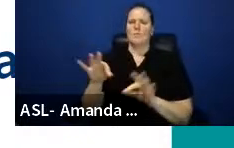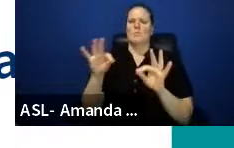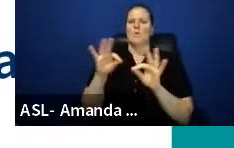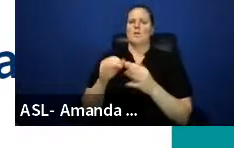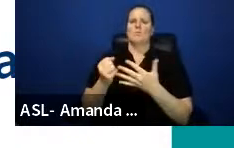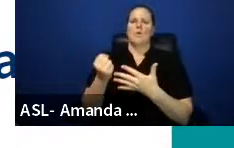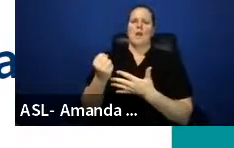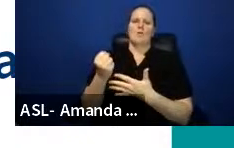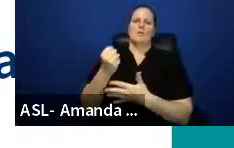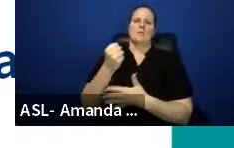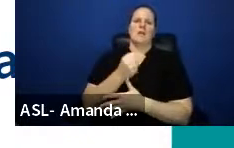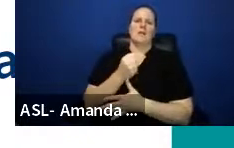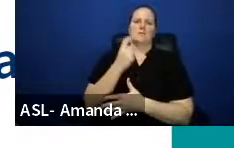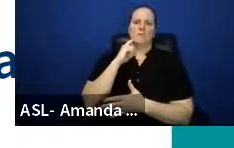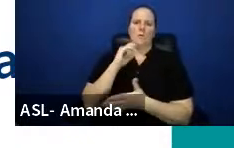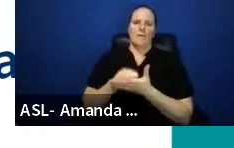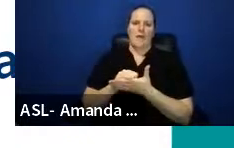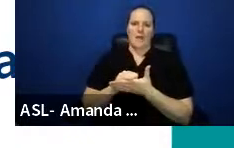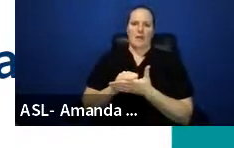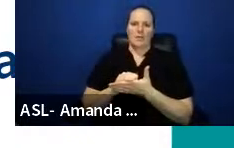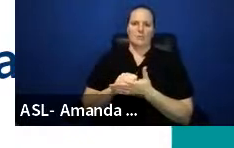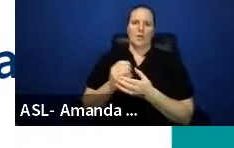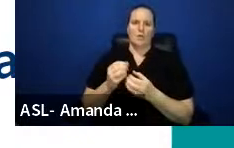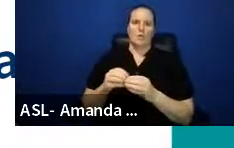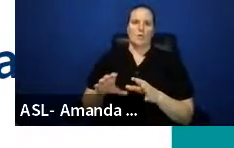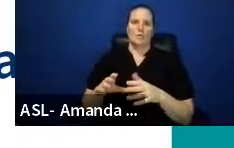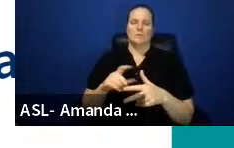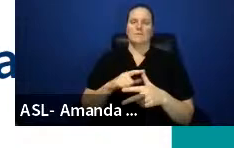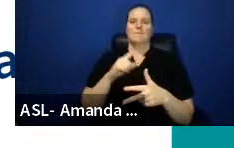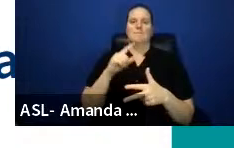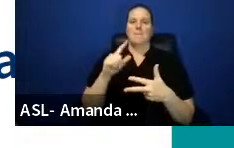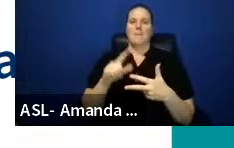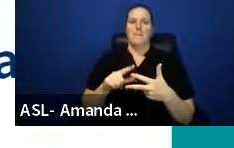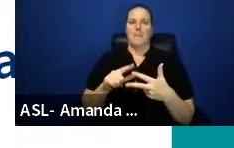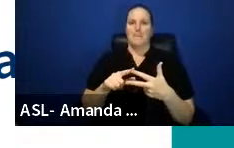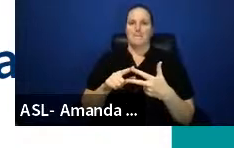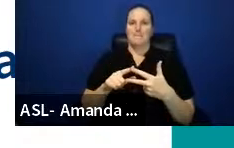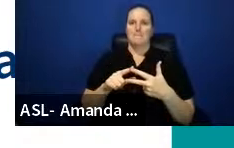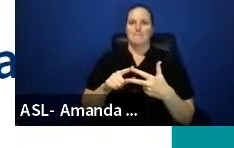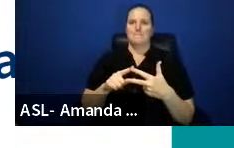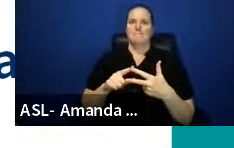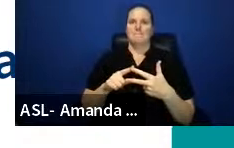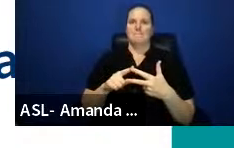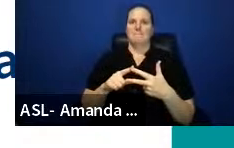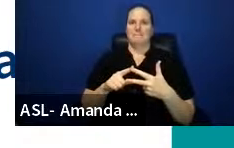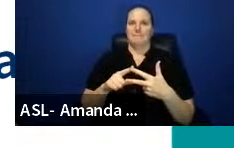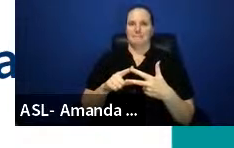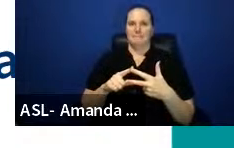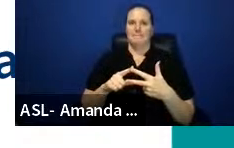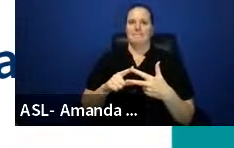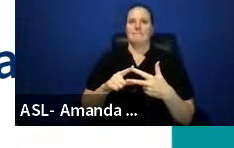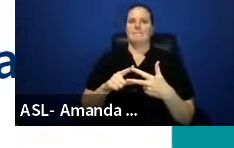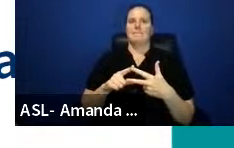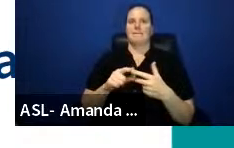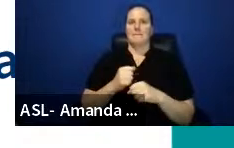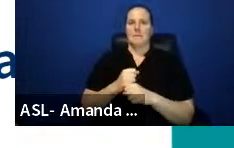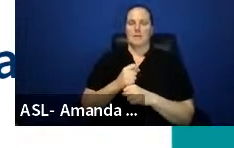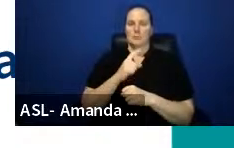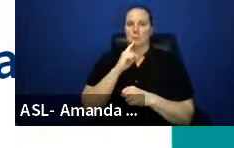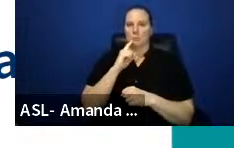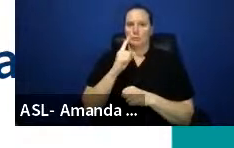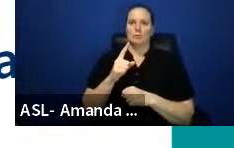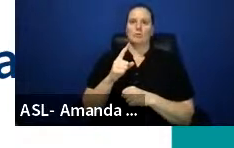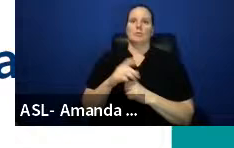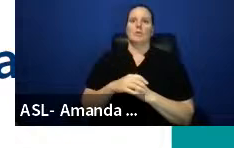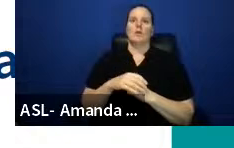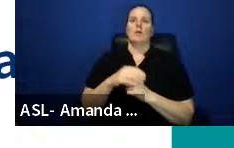prioritize during construction so that they don't lose that. Another key piece here is about making sure that